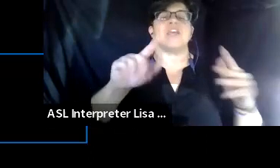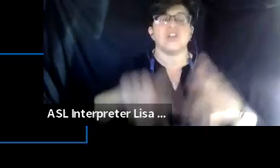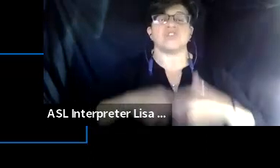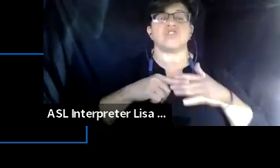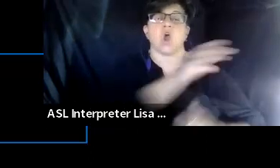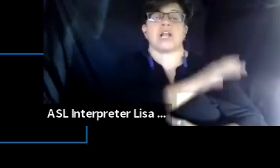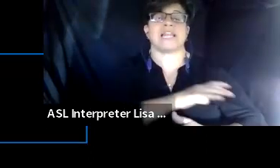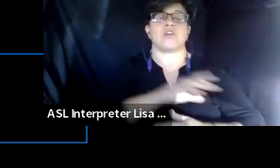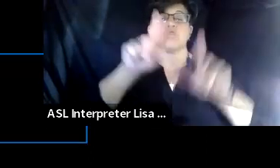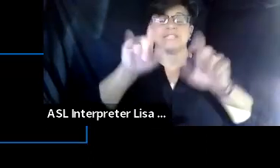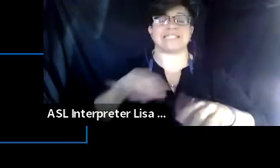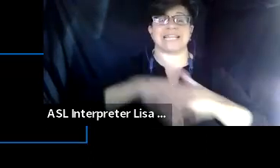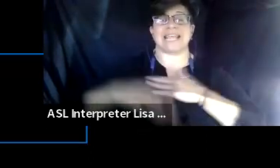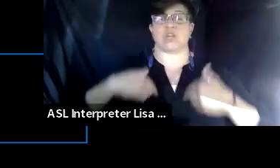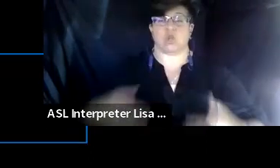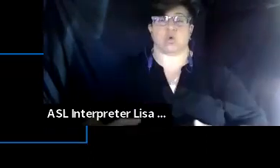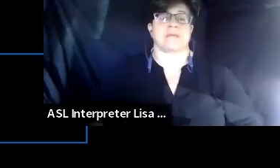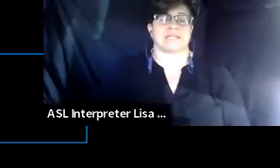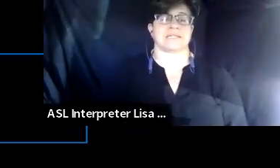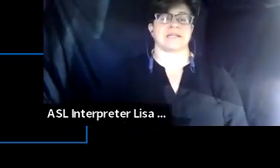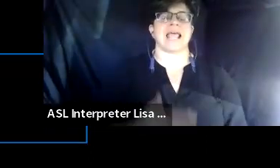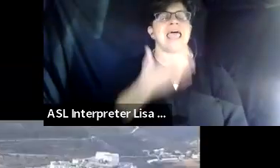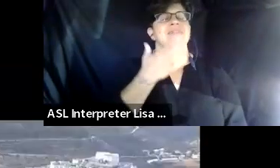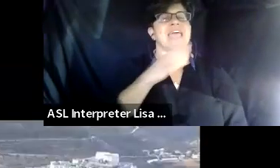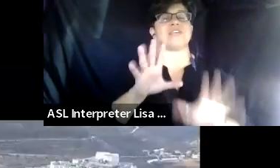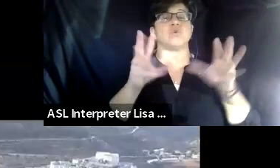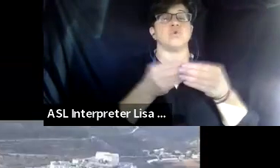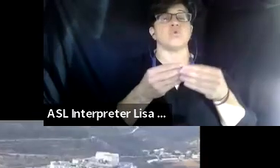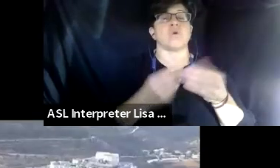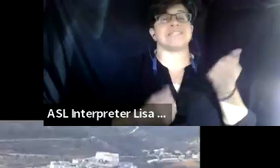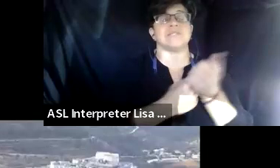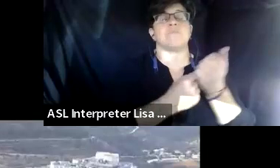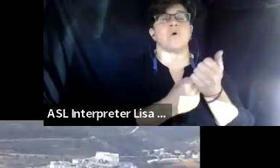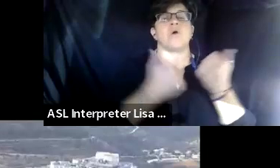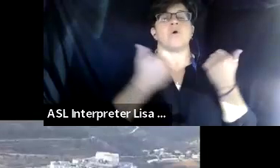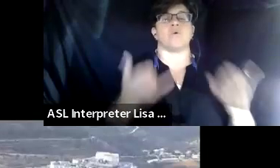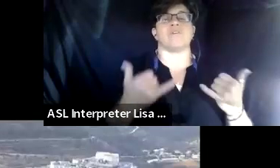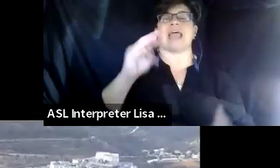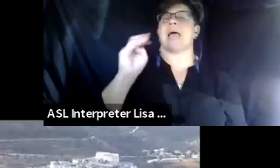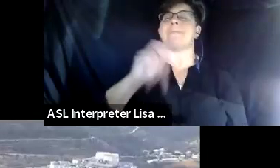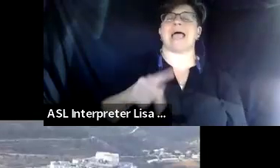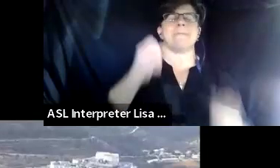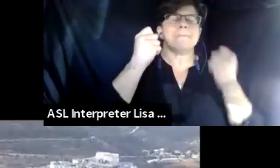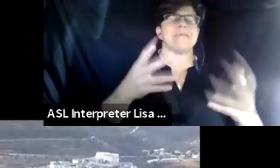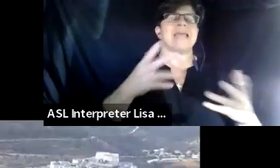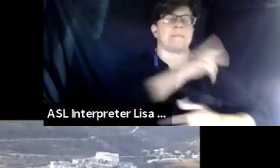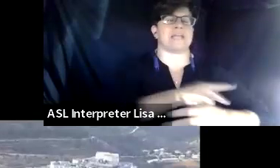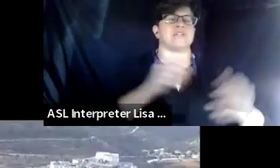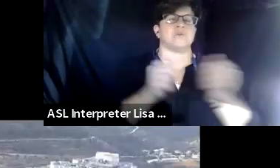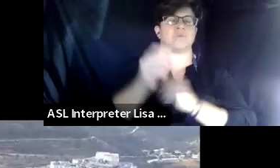our population. And thanks to the consortium efforts, we have now mapped a large number of patients with this disease. This is just to